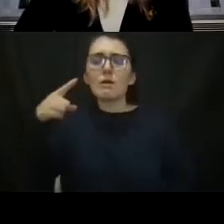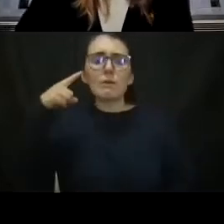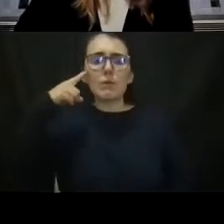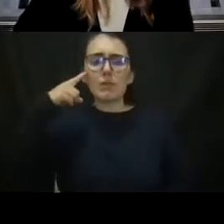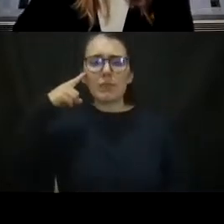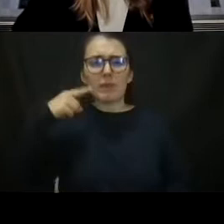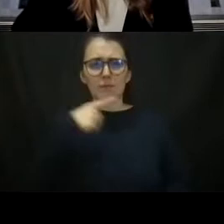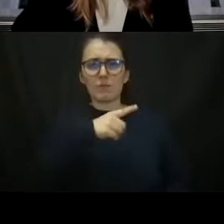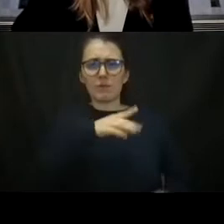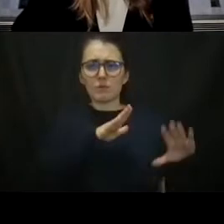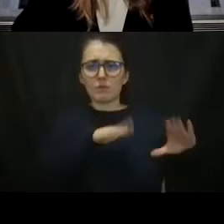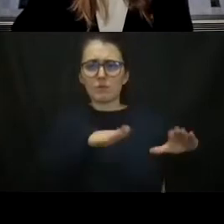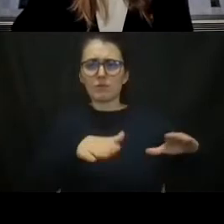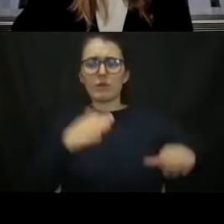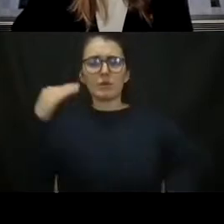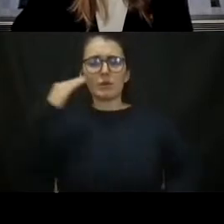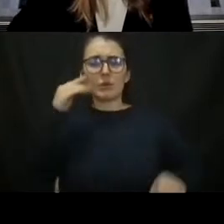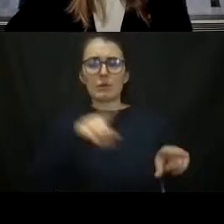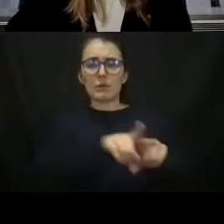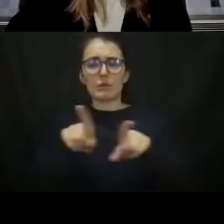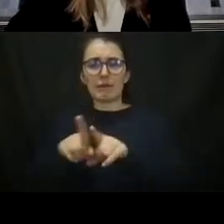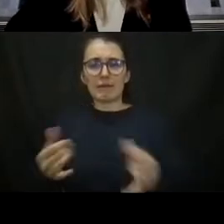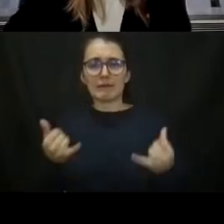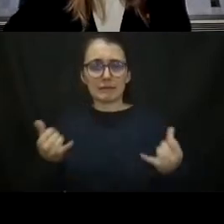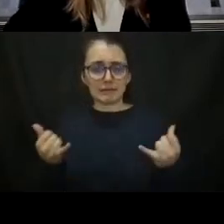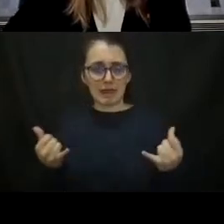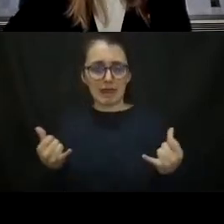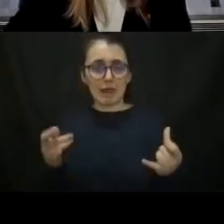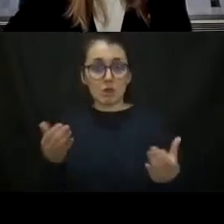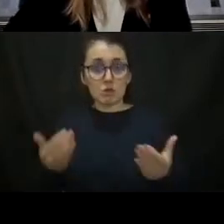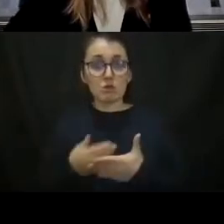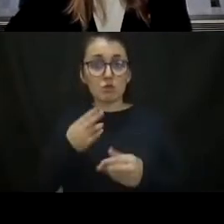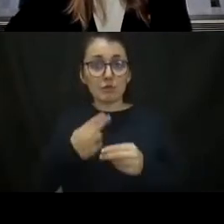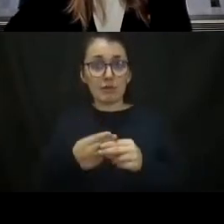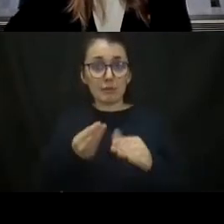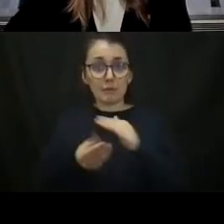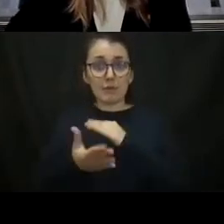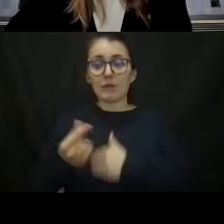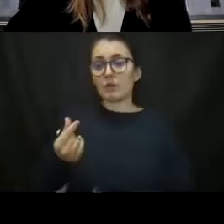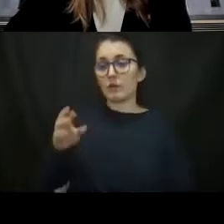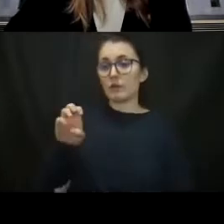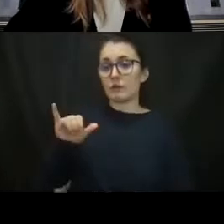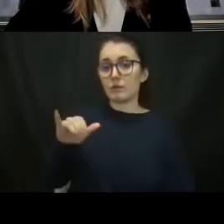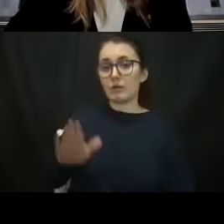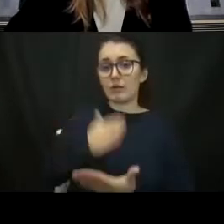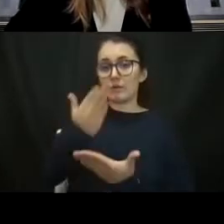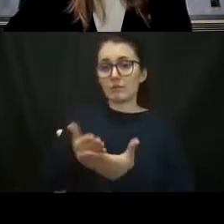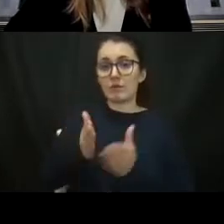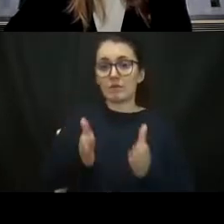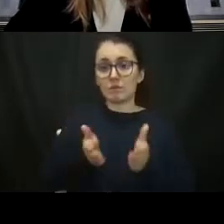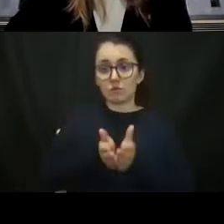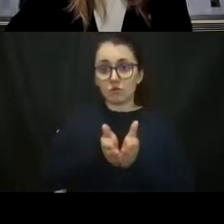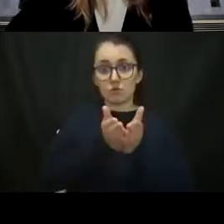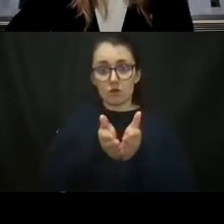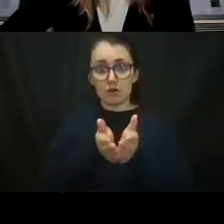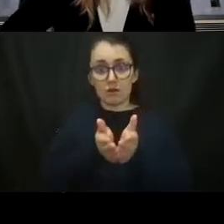this river is known as today. And I'm going to give you a hint. Gray arrived here on his ship, which